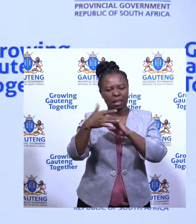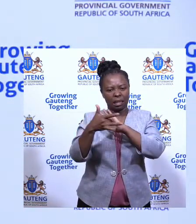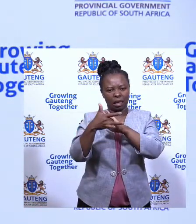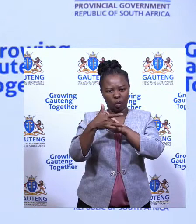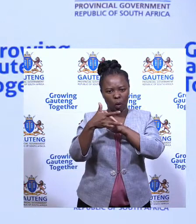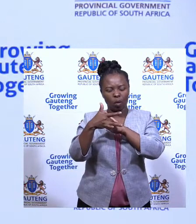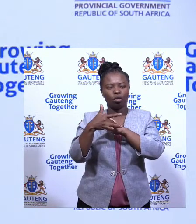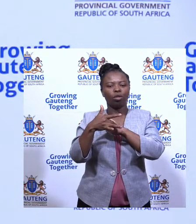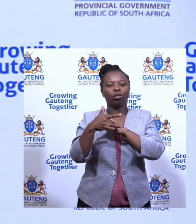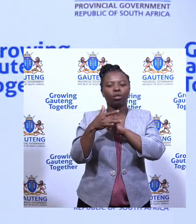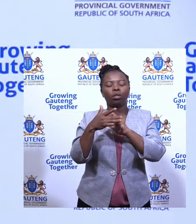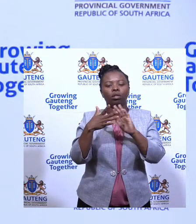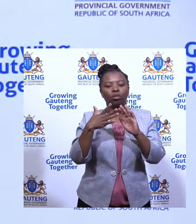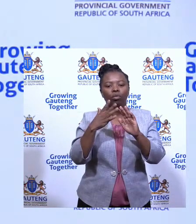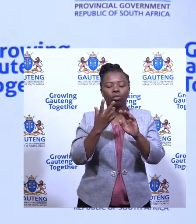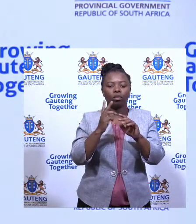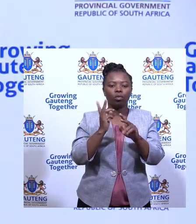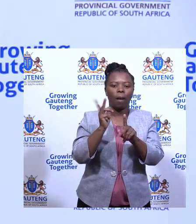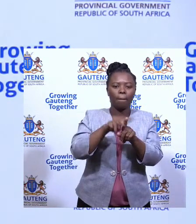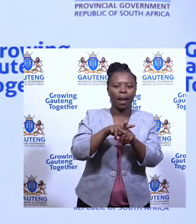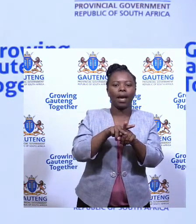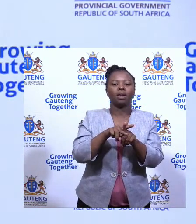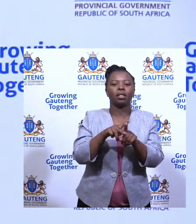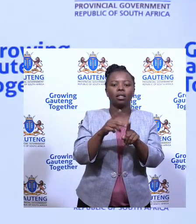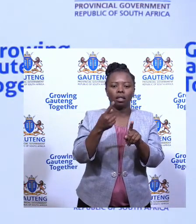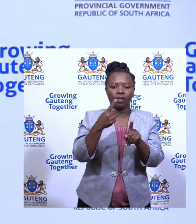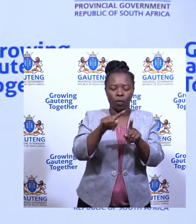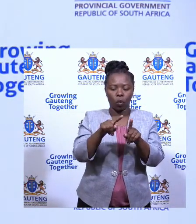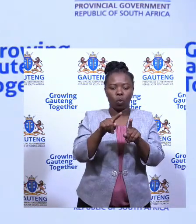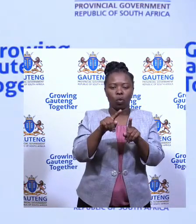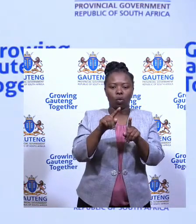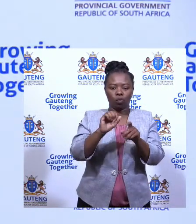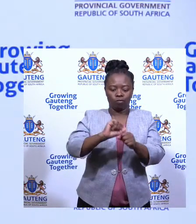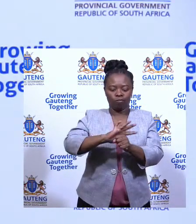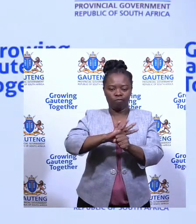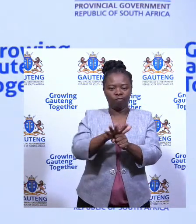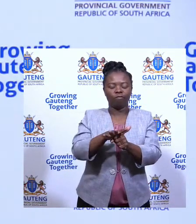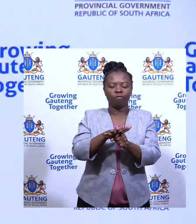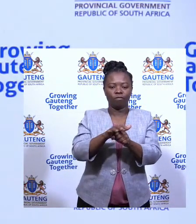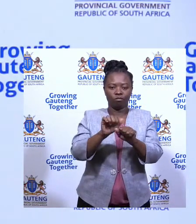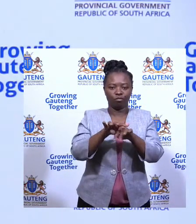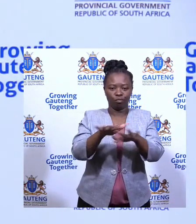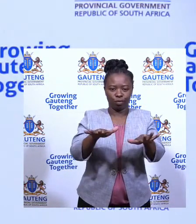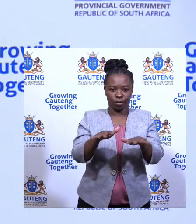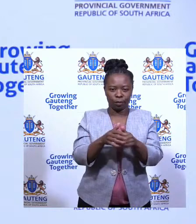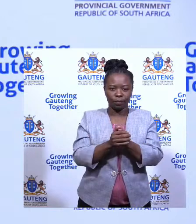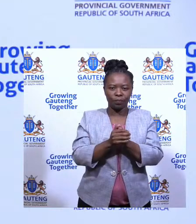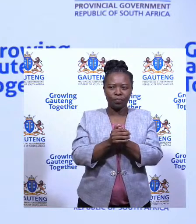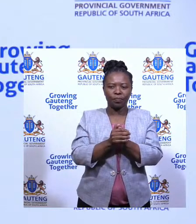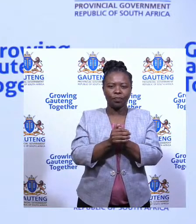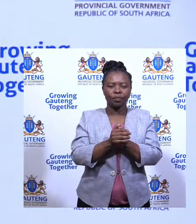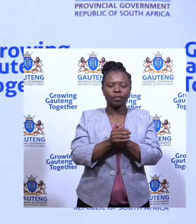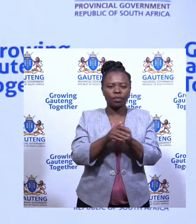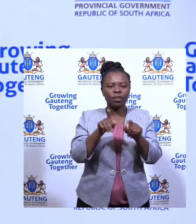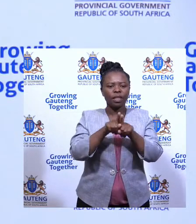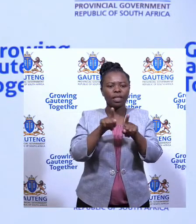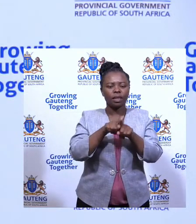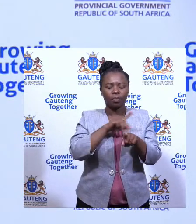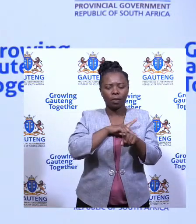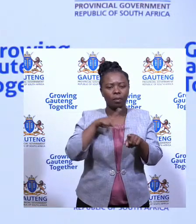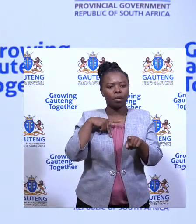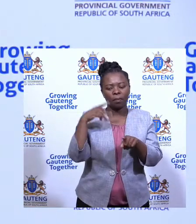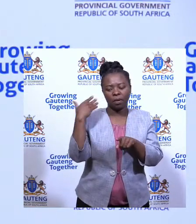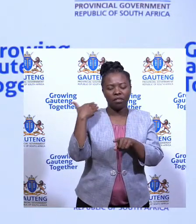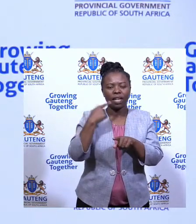to the COVID-19 pandemic and the infrastructure part of it. Now, as the Premier was previously